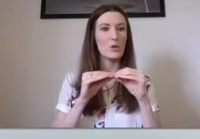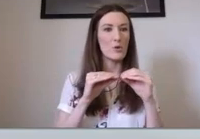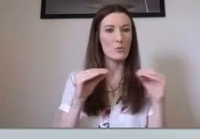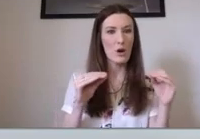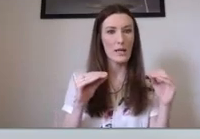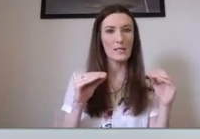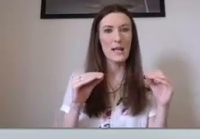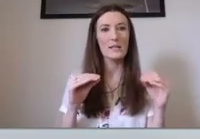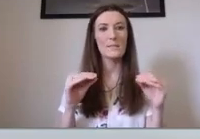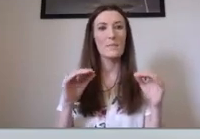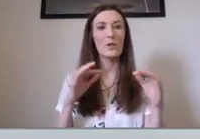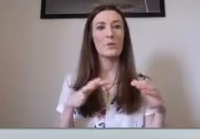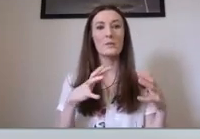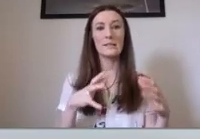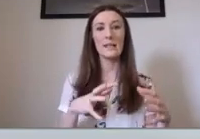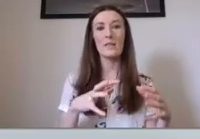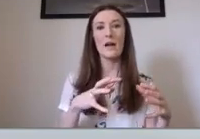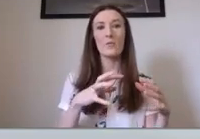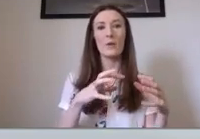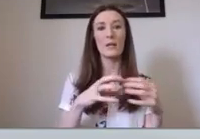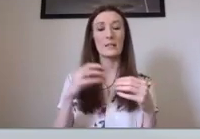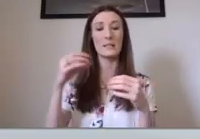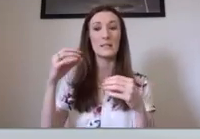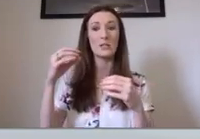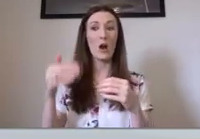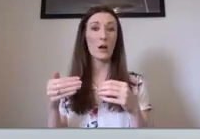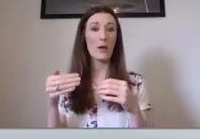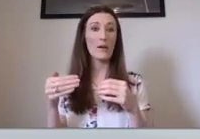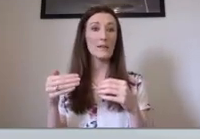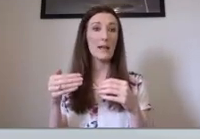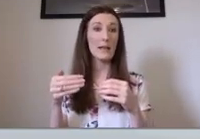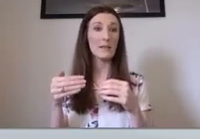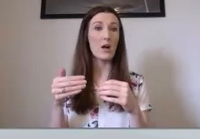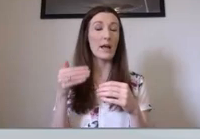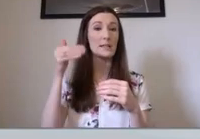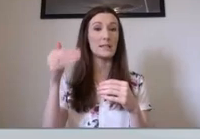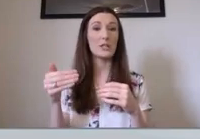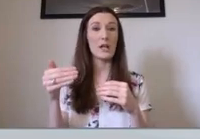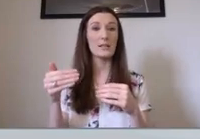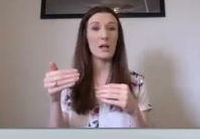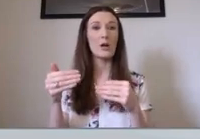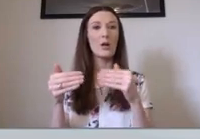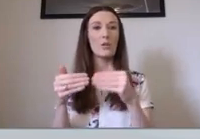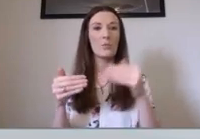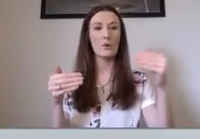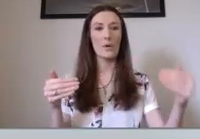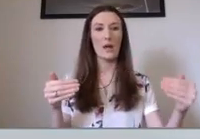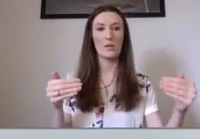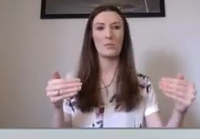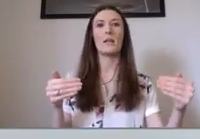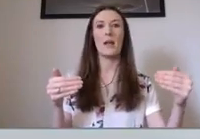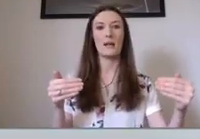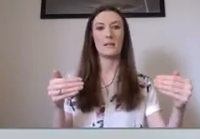days, no talking days, you will see that we can talk about ASL. I can teach ASL